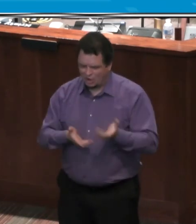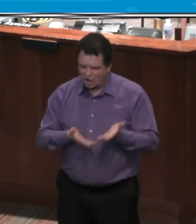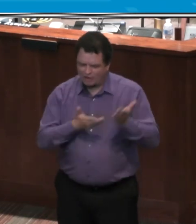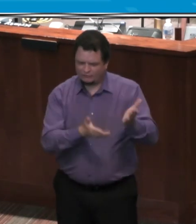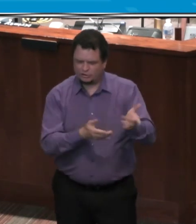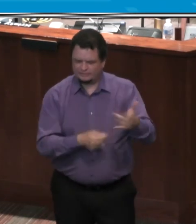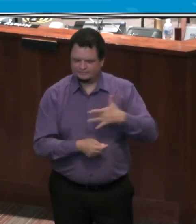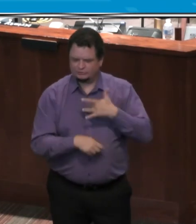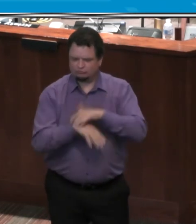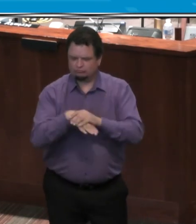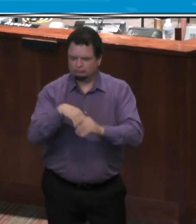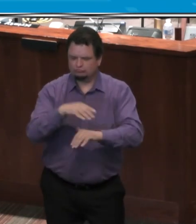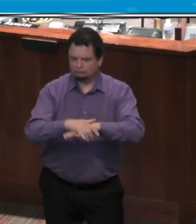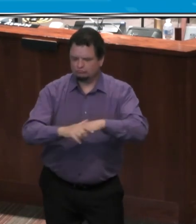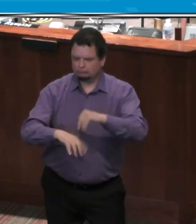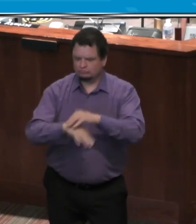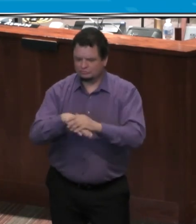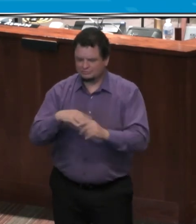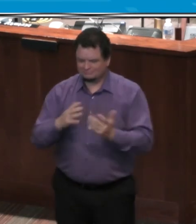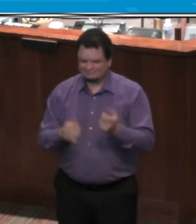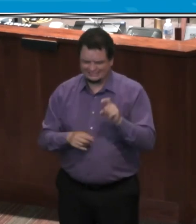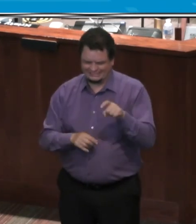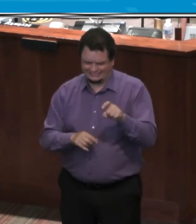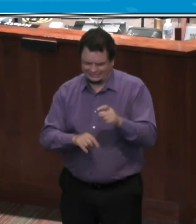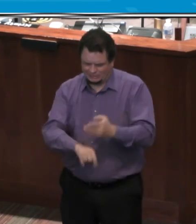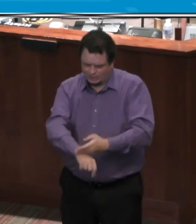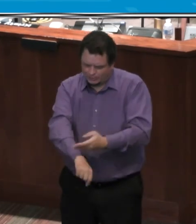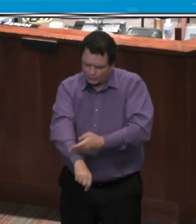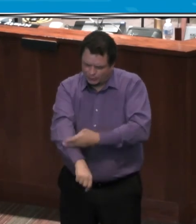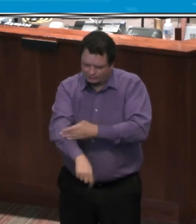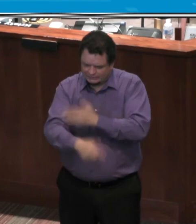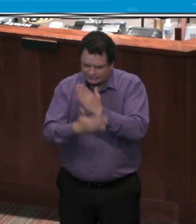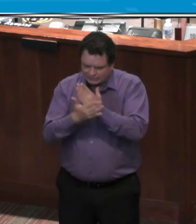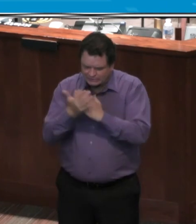movement there, we hope to continue to do that. Thank you.